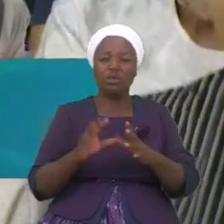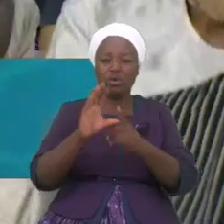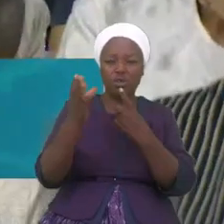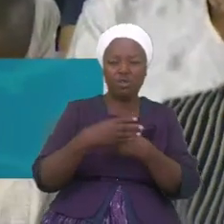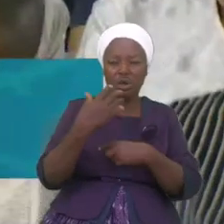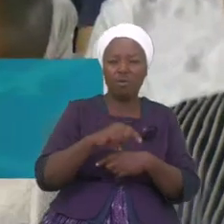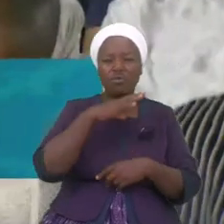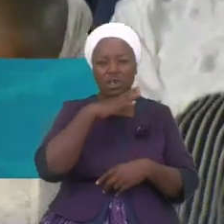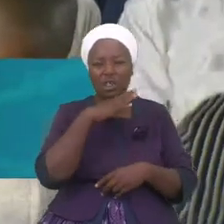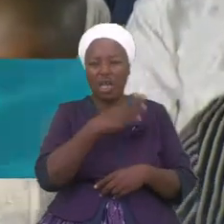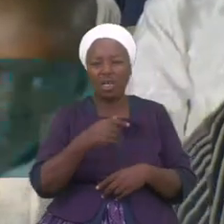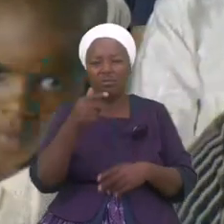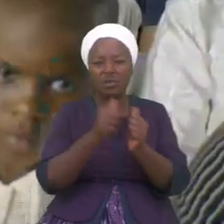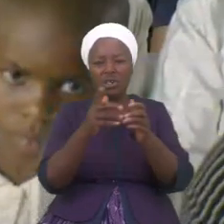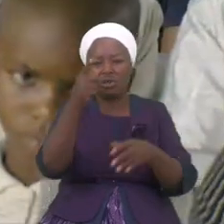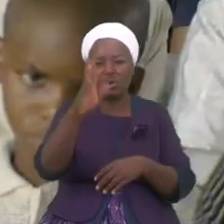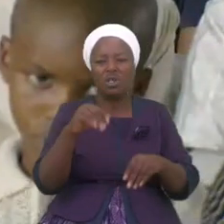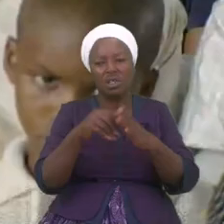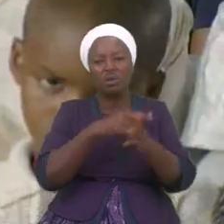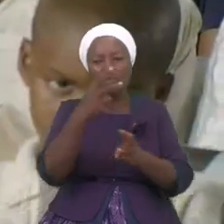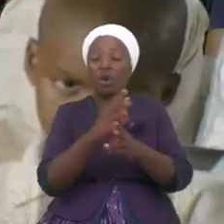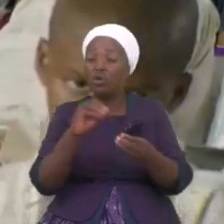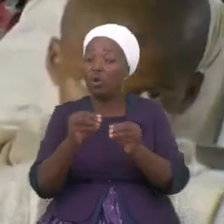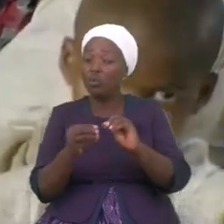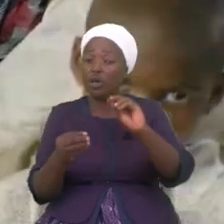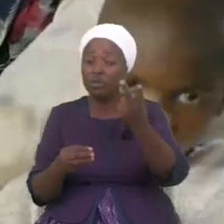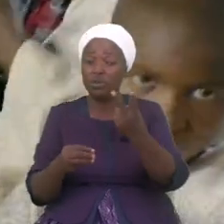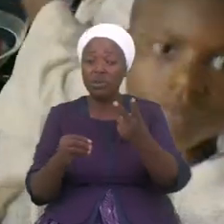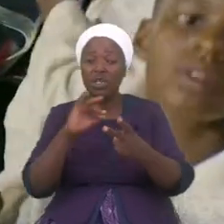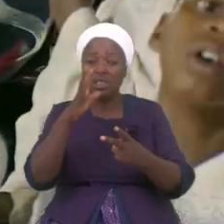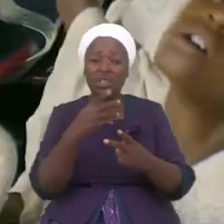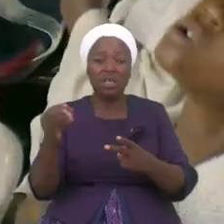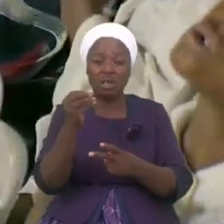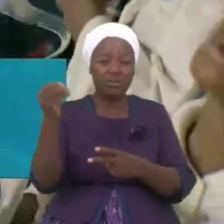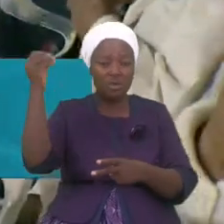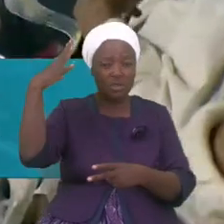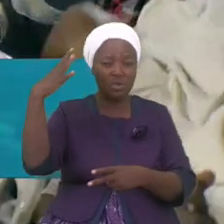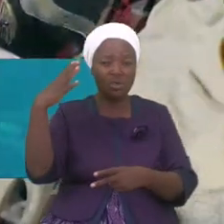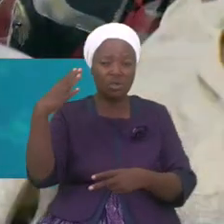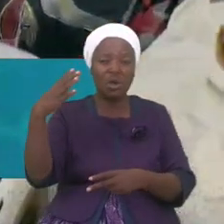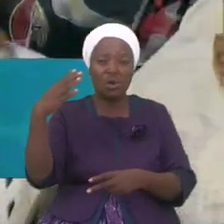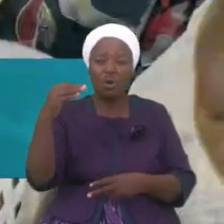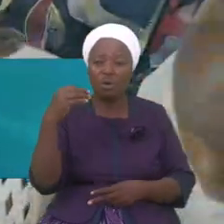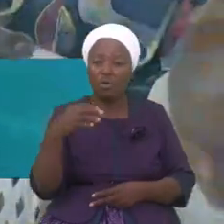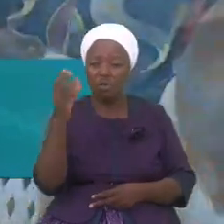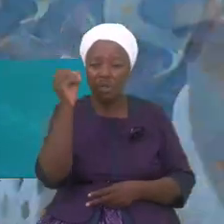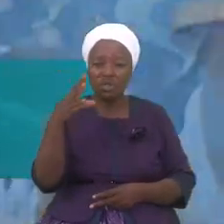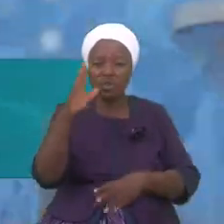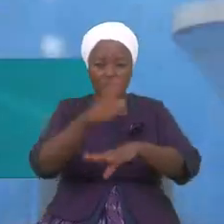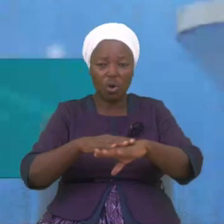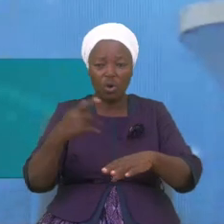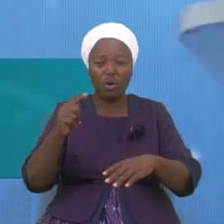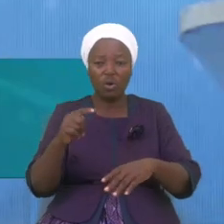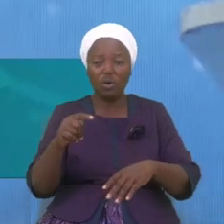the world. Number two, the gracious call, the call of grace. We don't merit it. The Lord could have